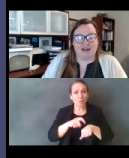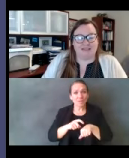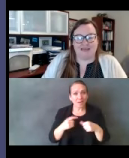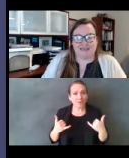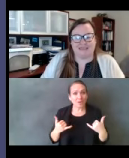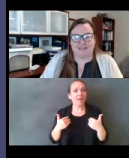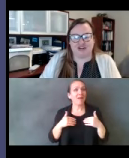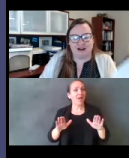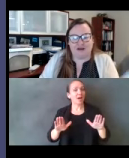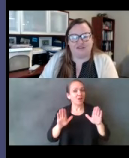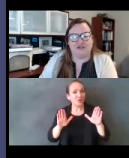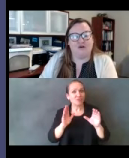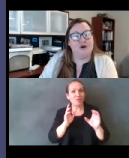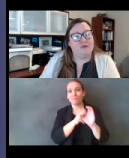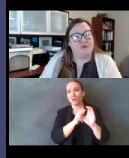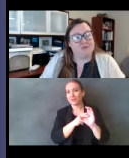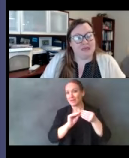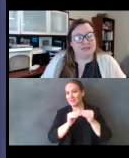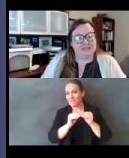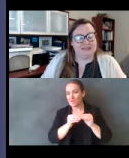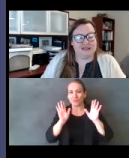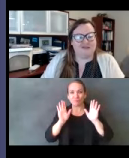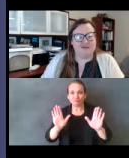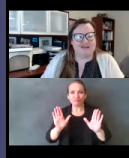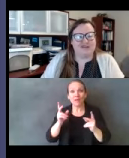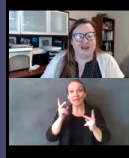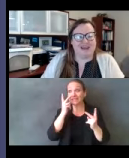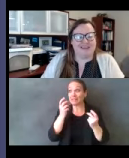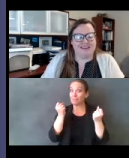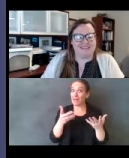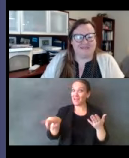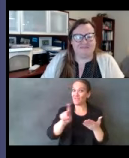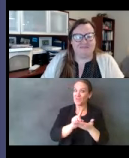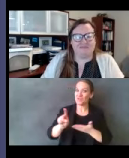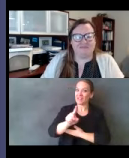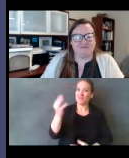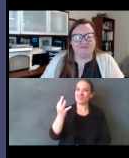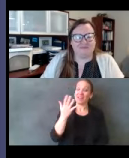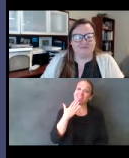had a great attendee turnout, so we will plan to see a lot of you next Friday. Thanks.